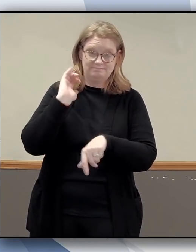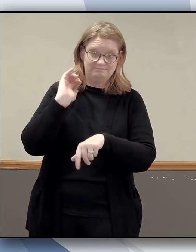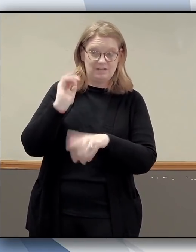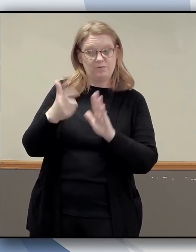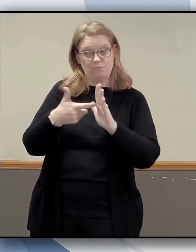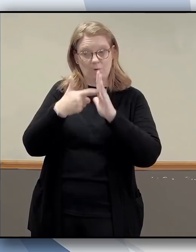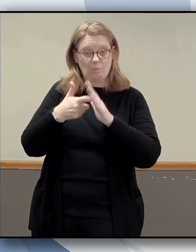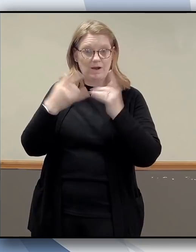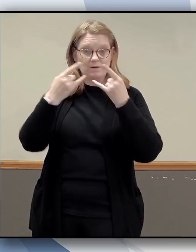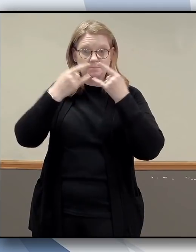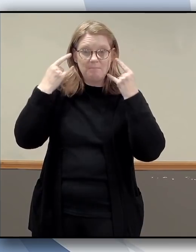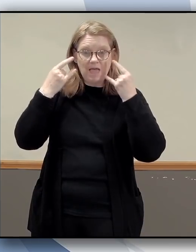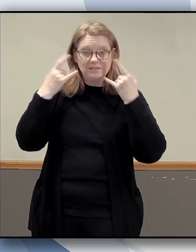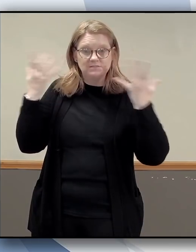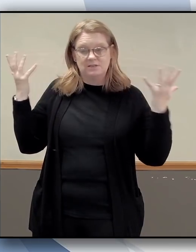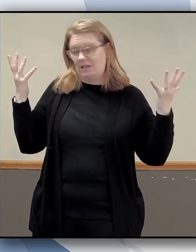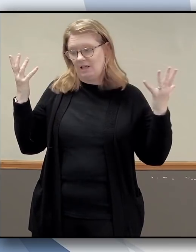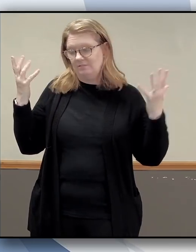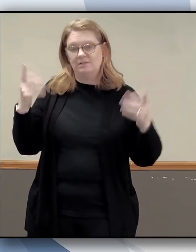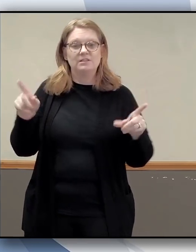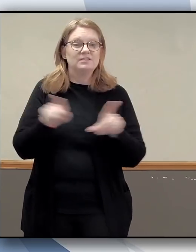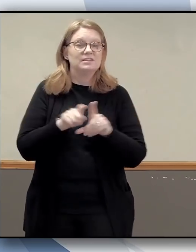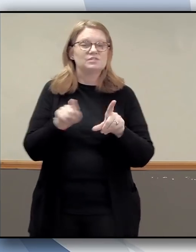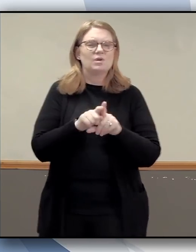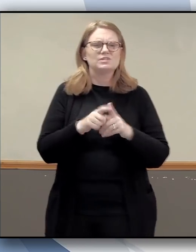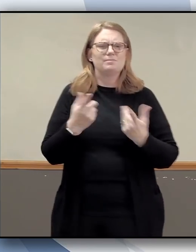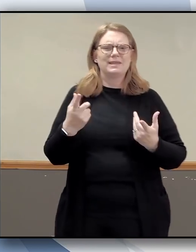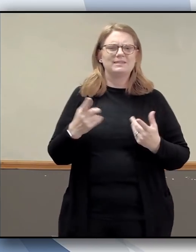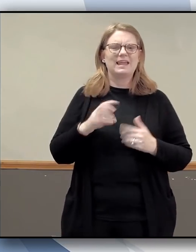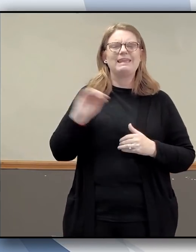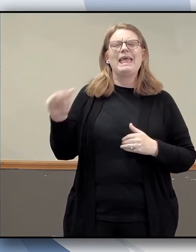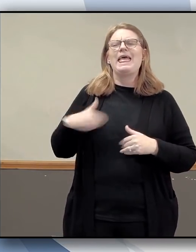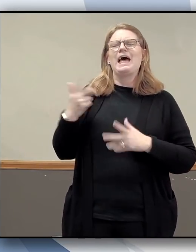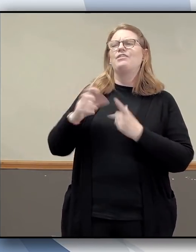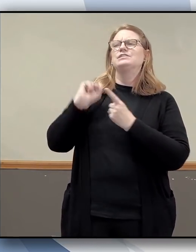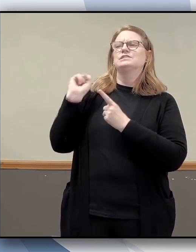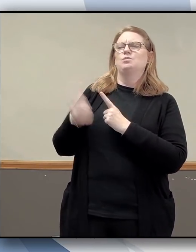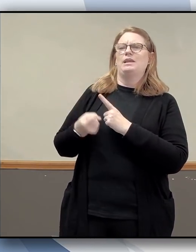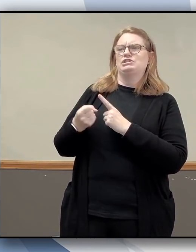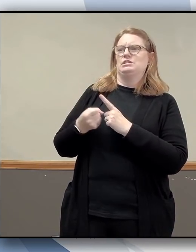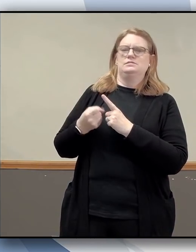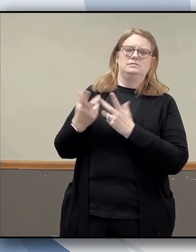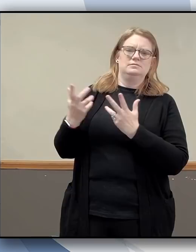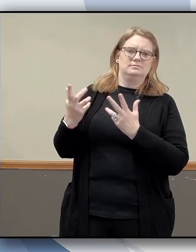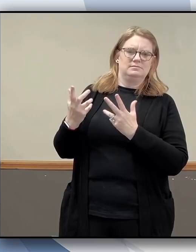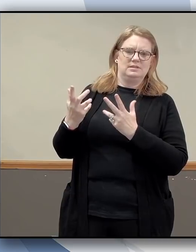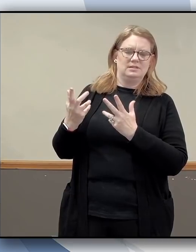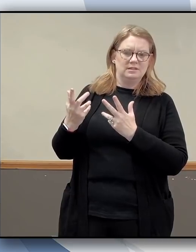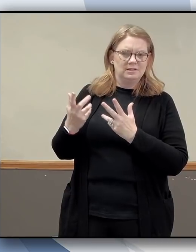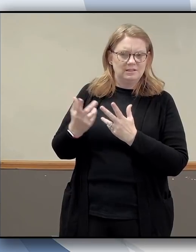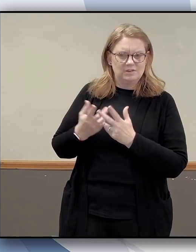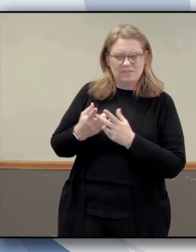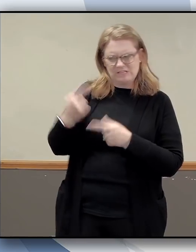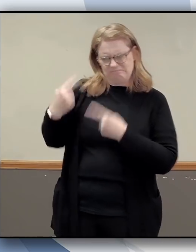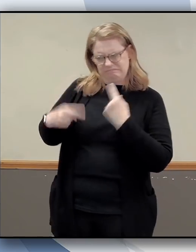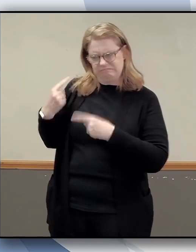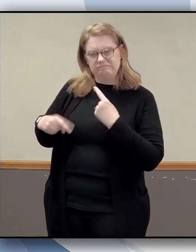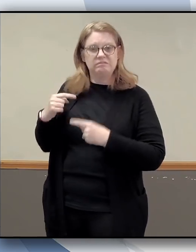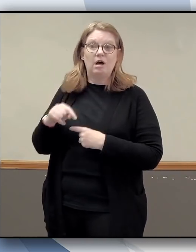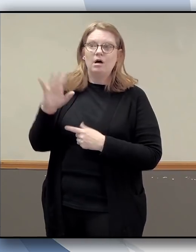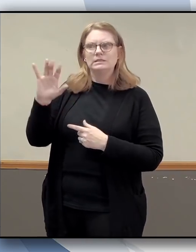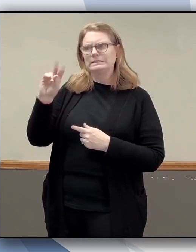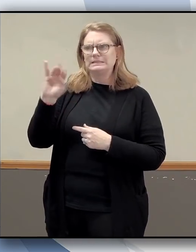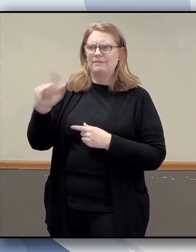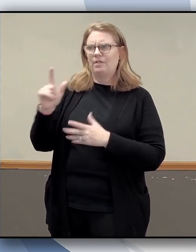like I said, sideshows that have distracted away from again, you end up fighting a fight over ideology and civil liberties, opposed